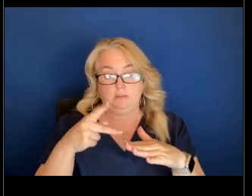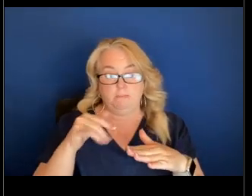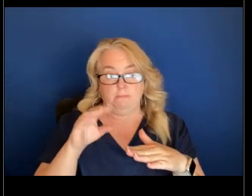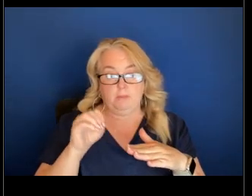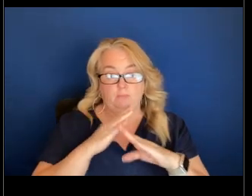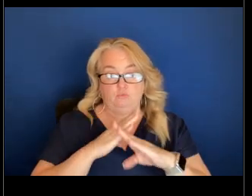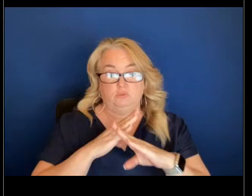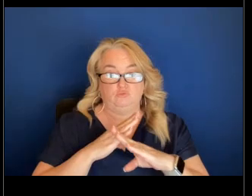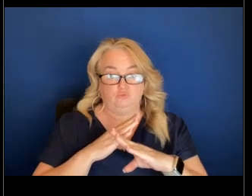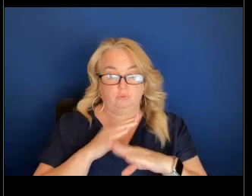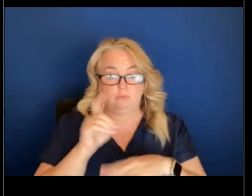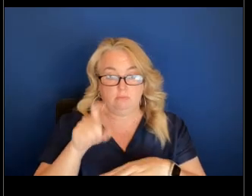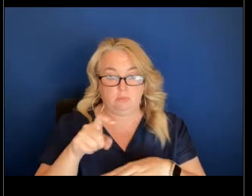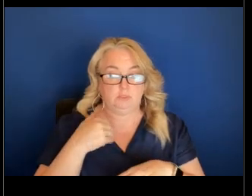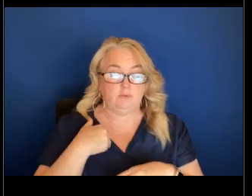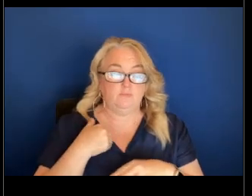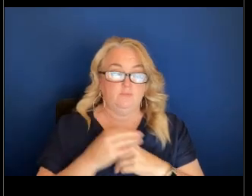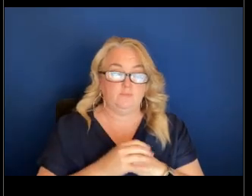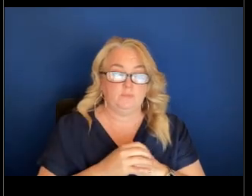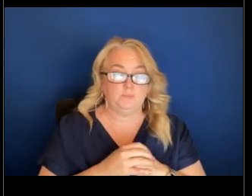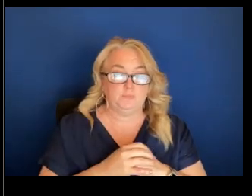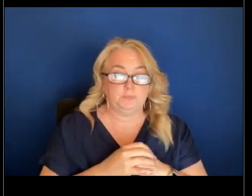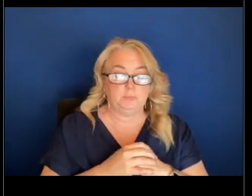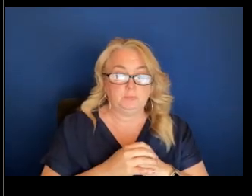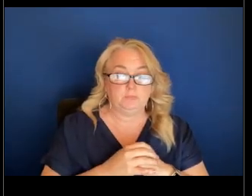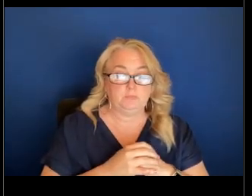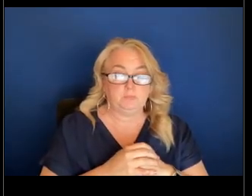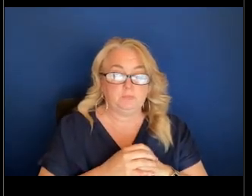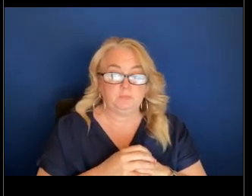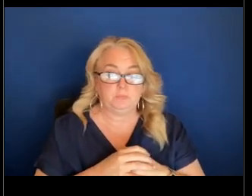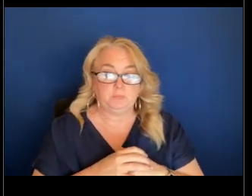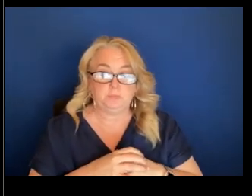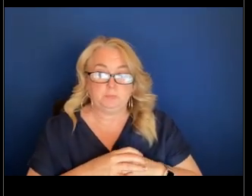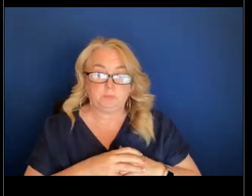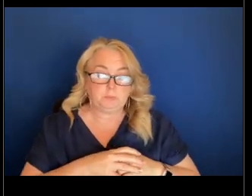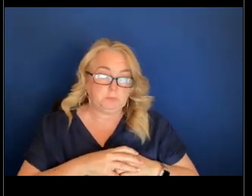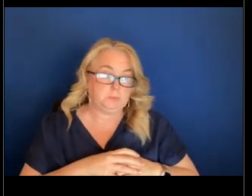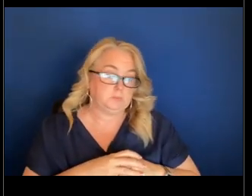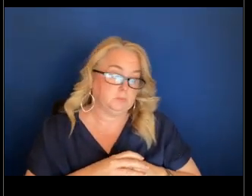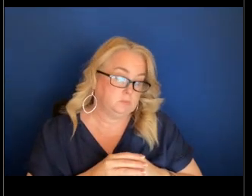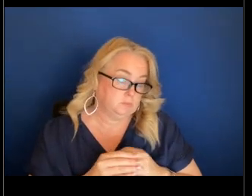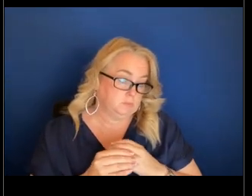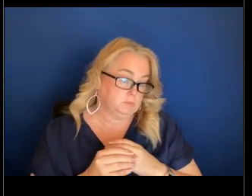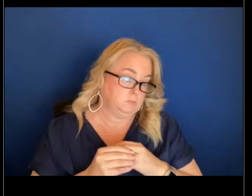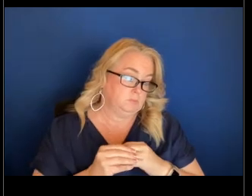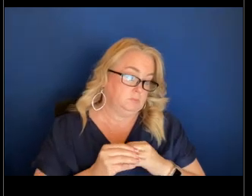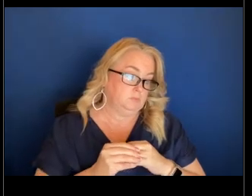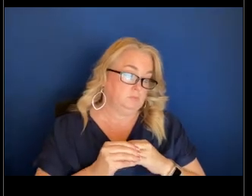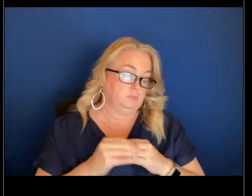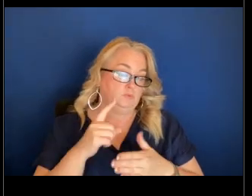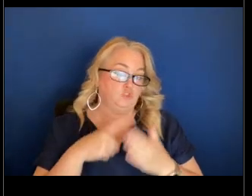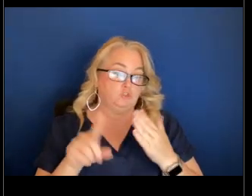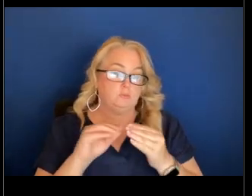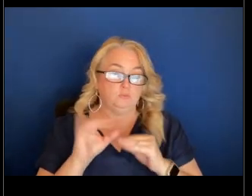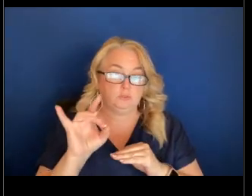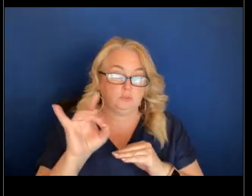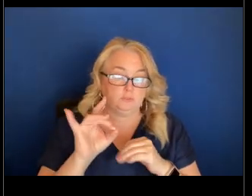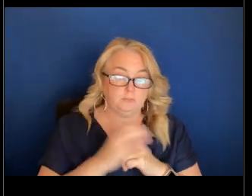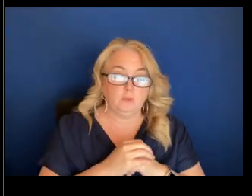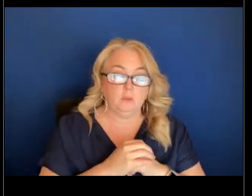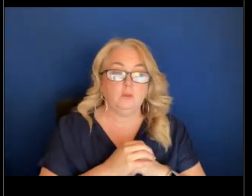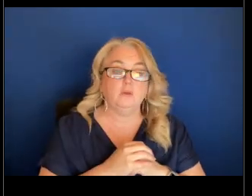protection in public toilet rooms. Knowledge check 8.